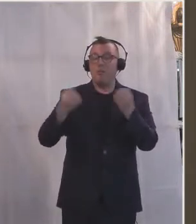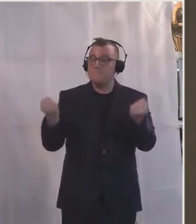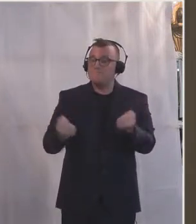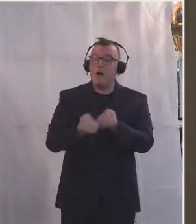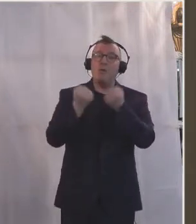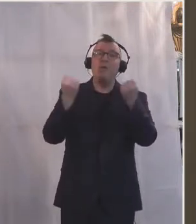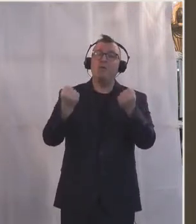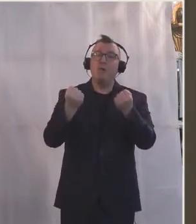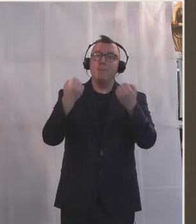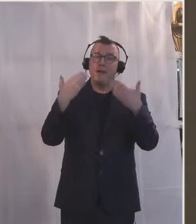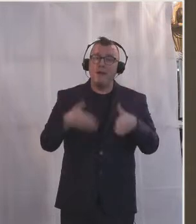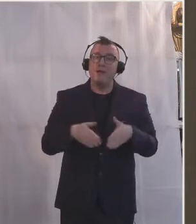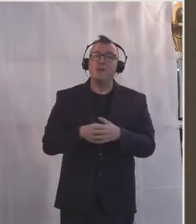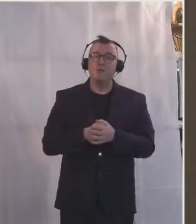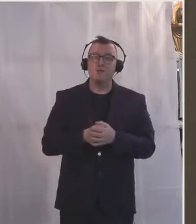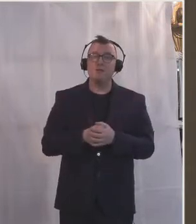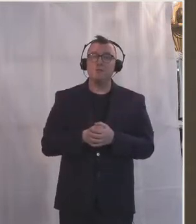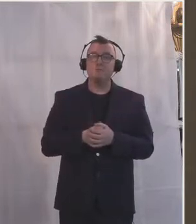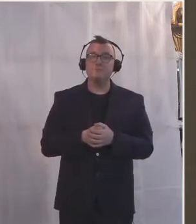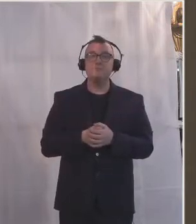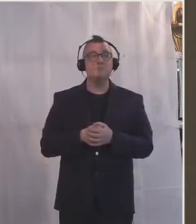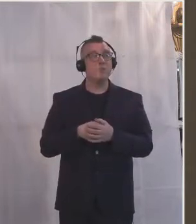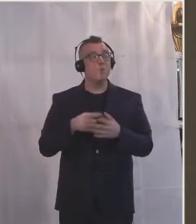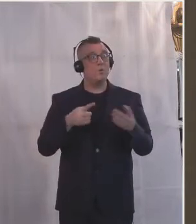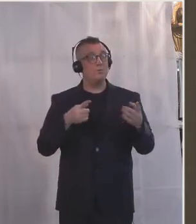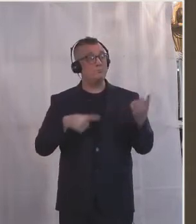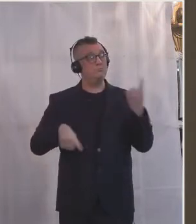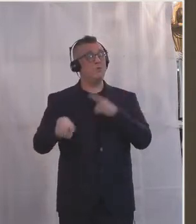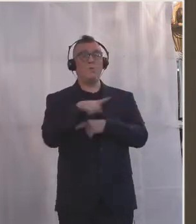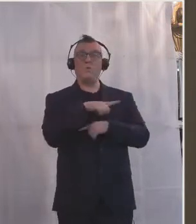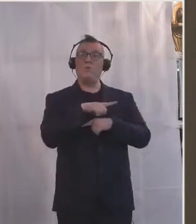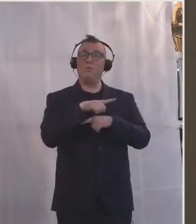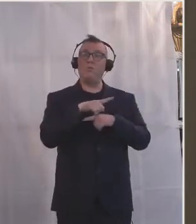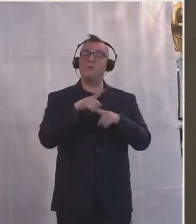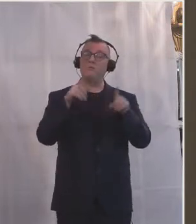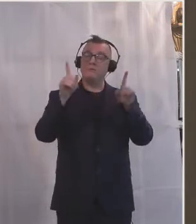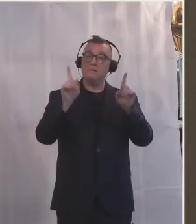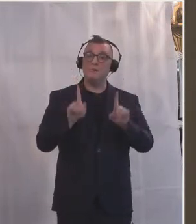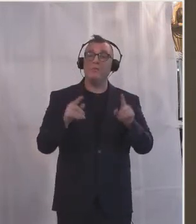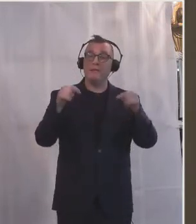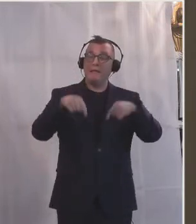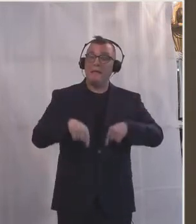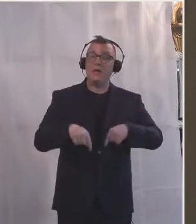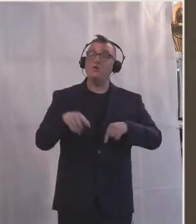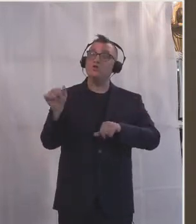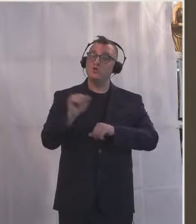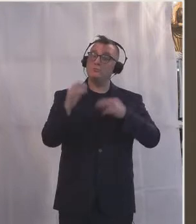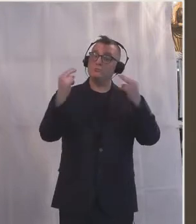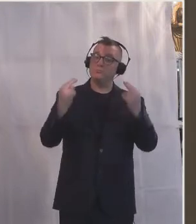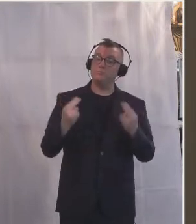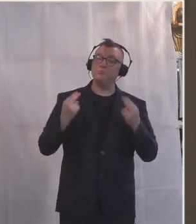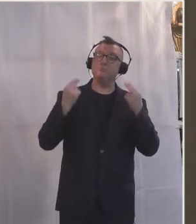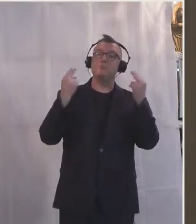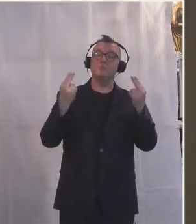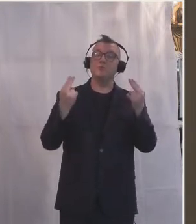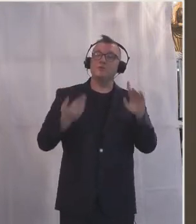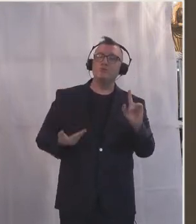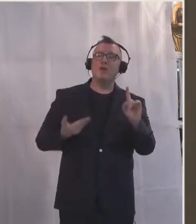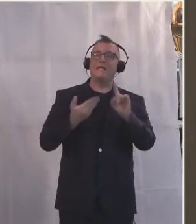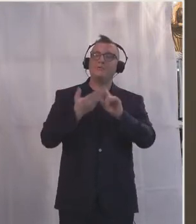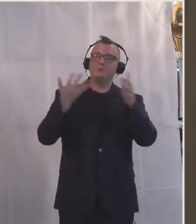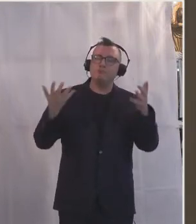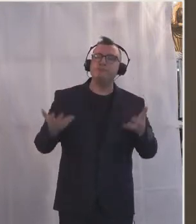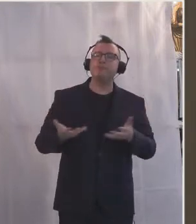particular stage. So all of us here in this room should use our platform to encourage